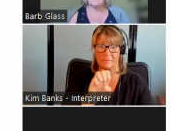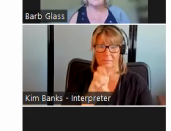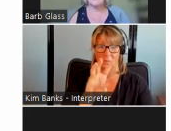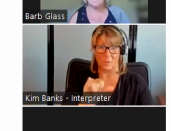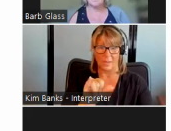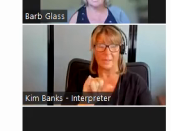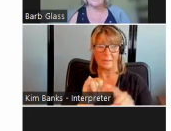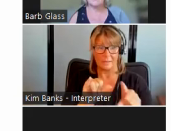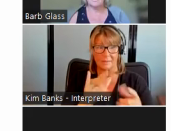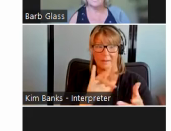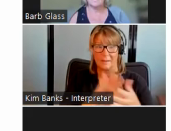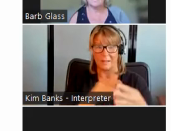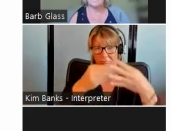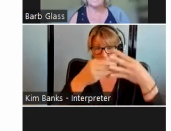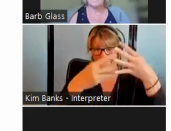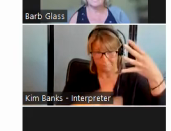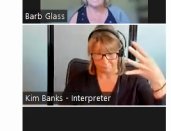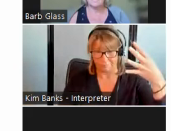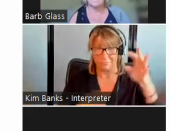you'll see a very long list of forms.